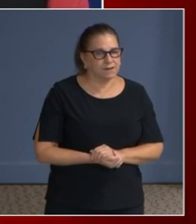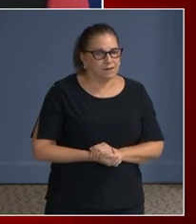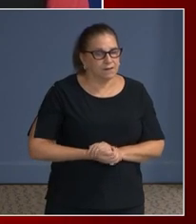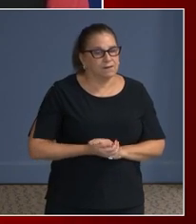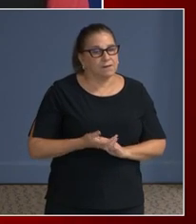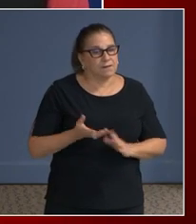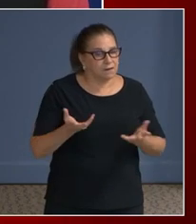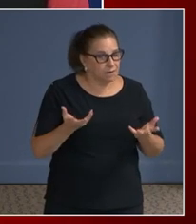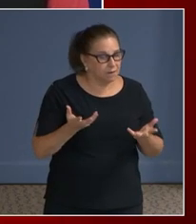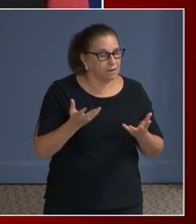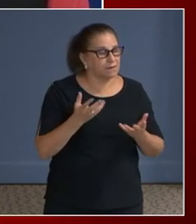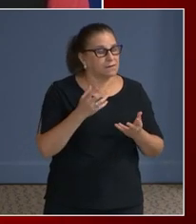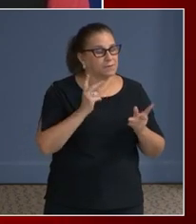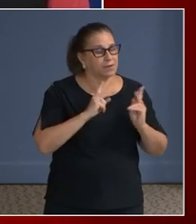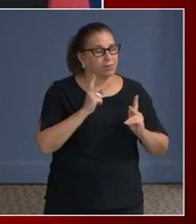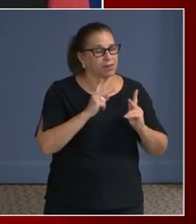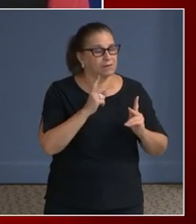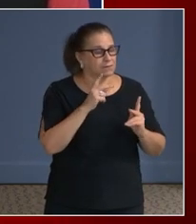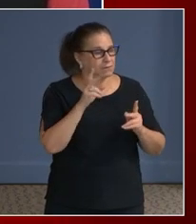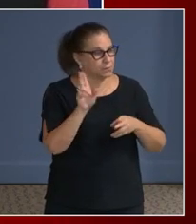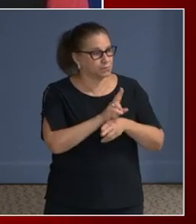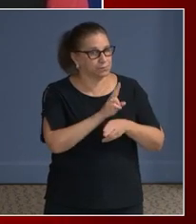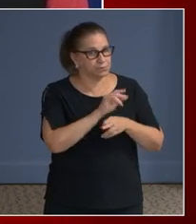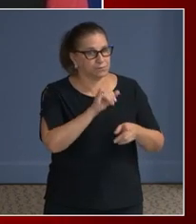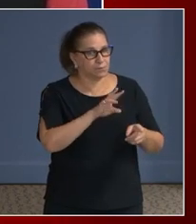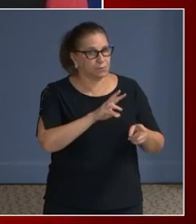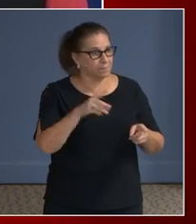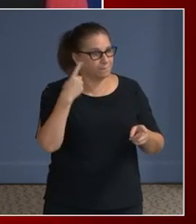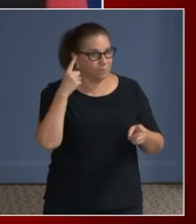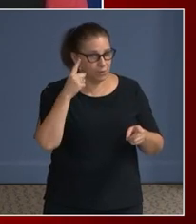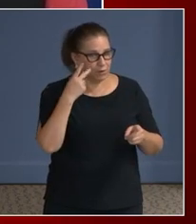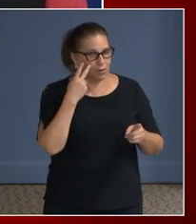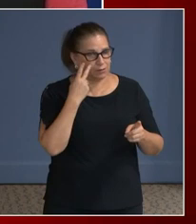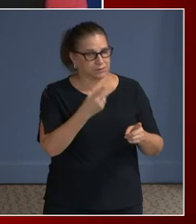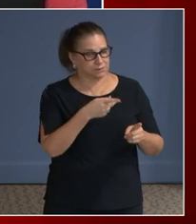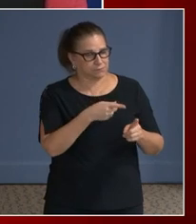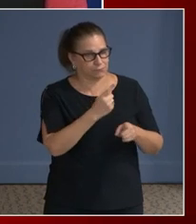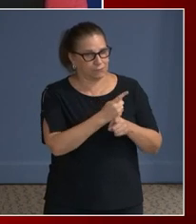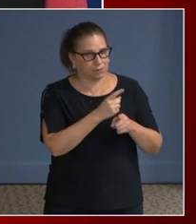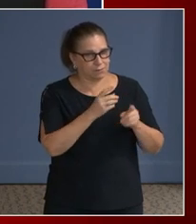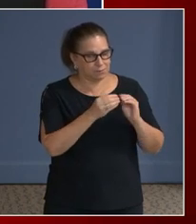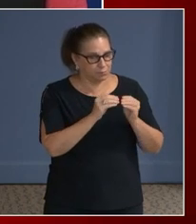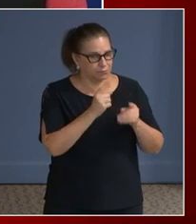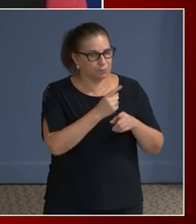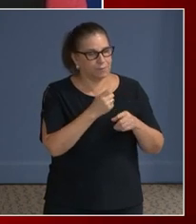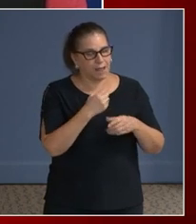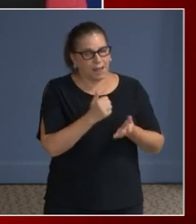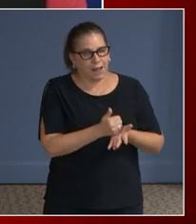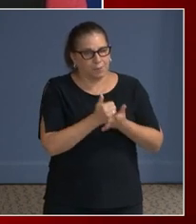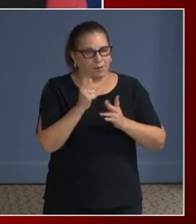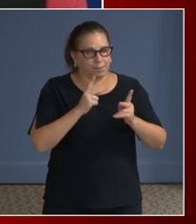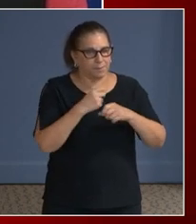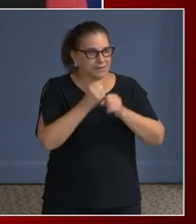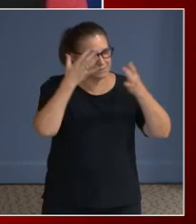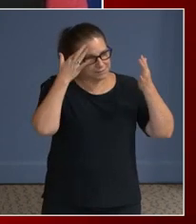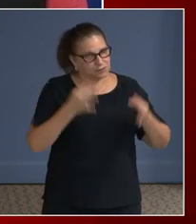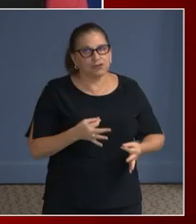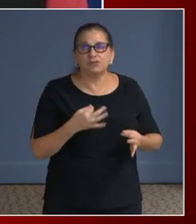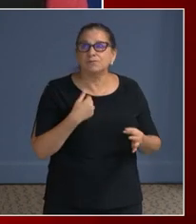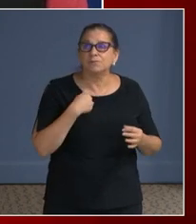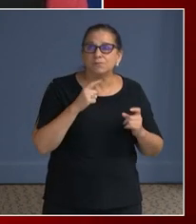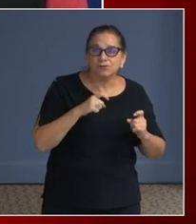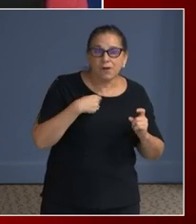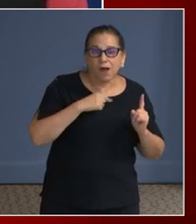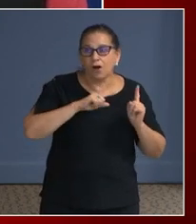travel. Residents of the District of Columbia should now be aware that if they are making travel plans, and as the mayor has